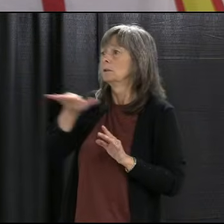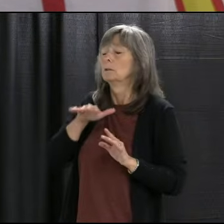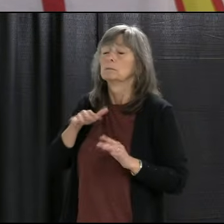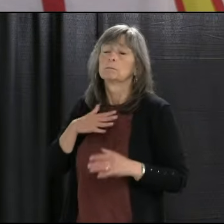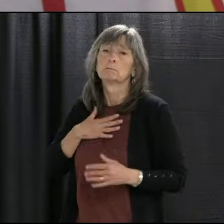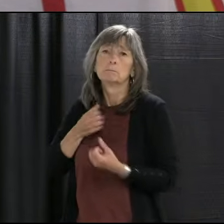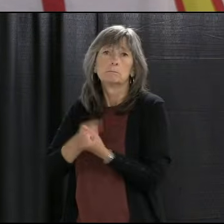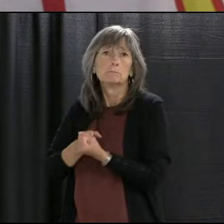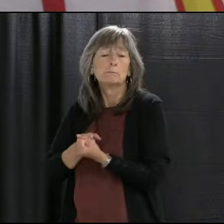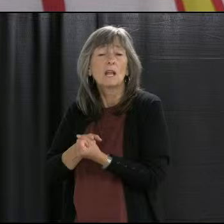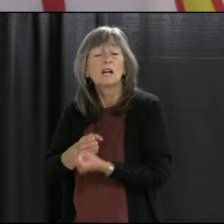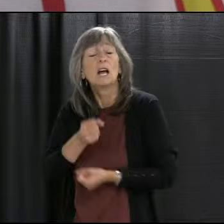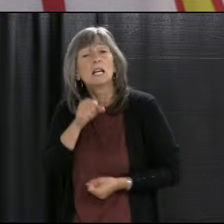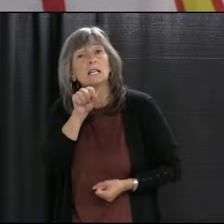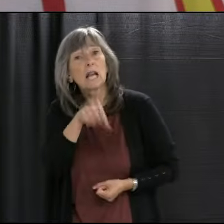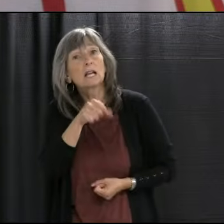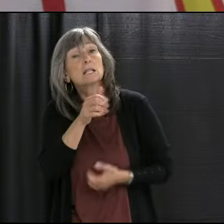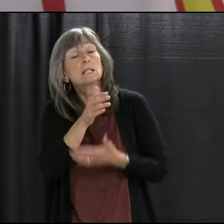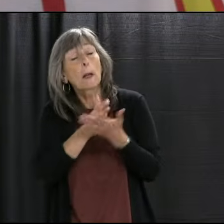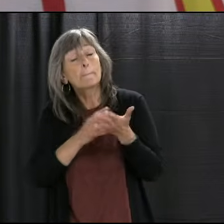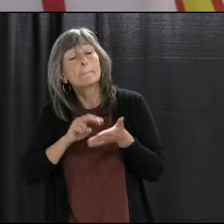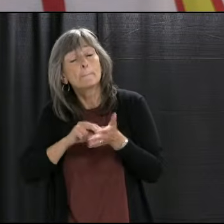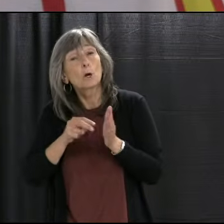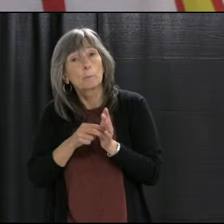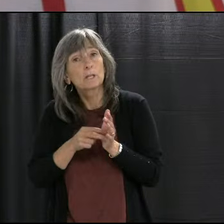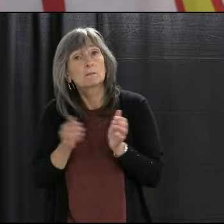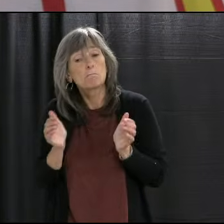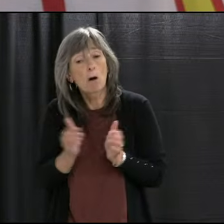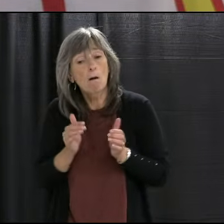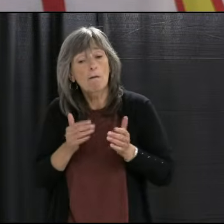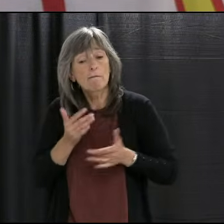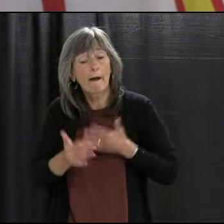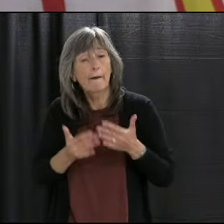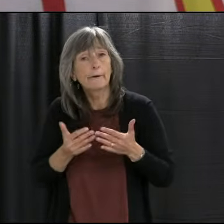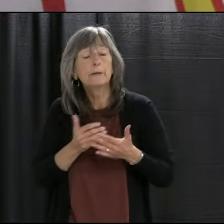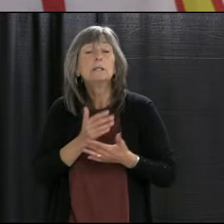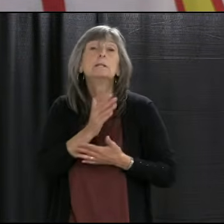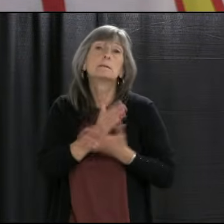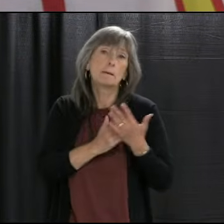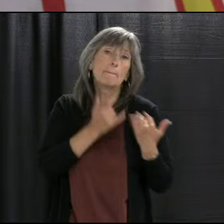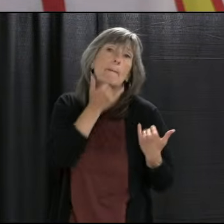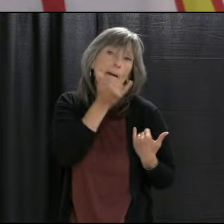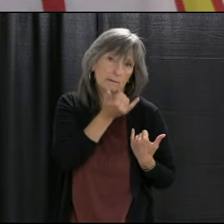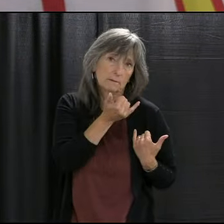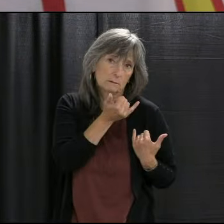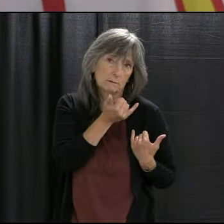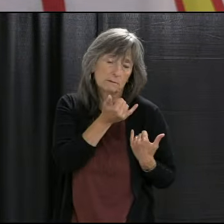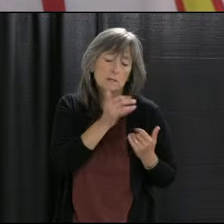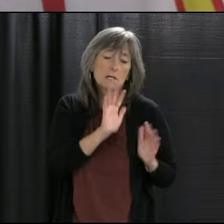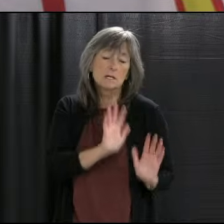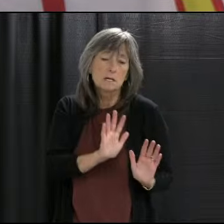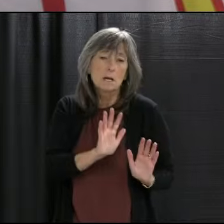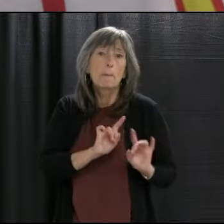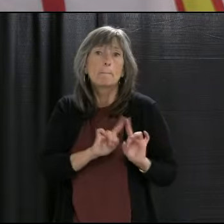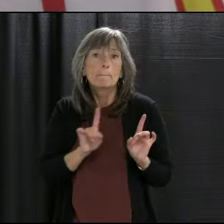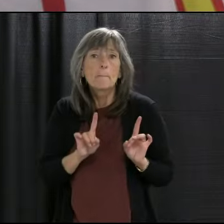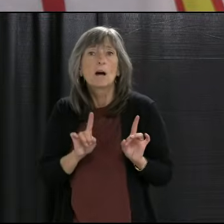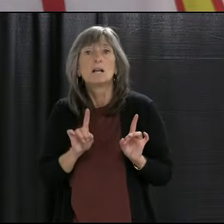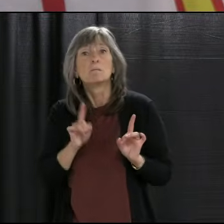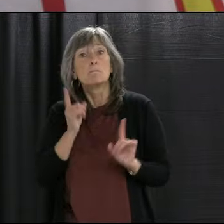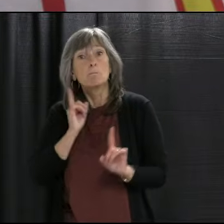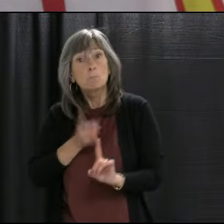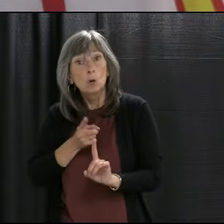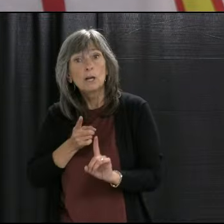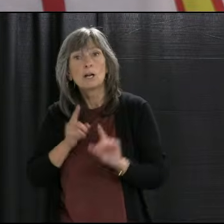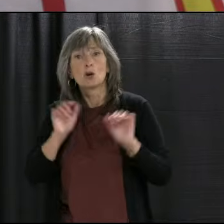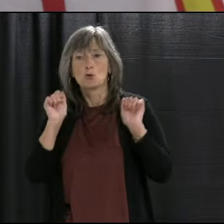yes, there are people who potentially are doing this on purpose, and there are people who are potentially doing it by accident. And whoever you are, all of us just need to take